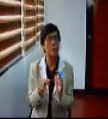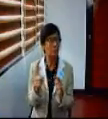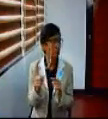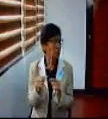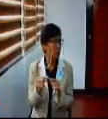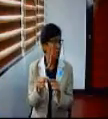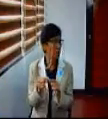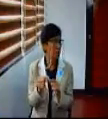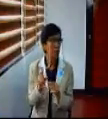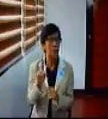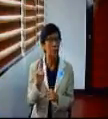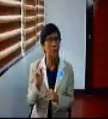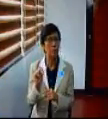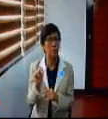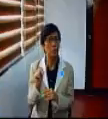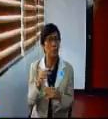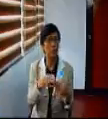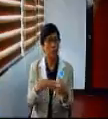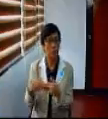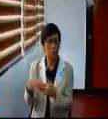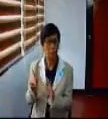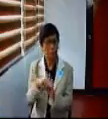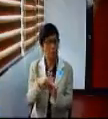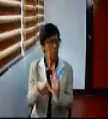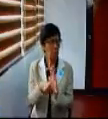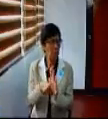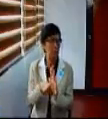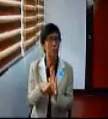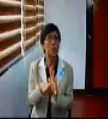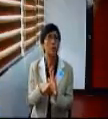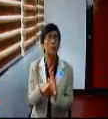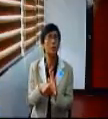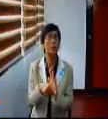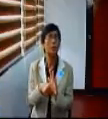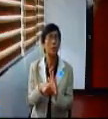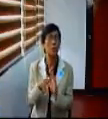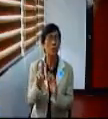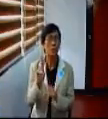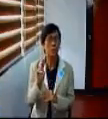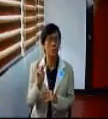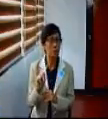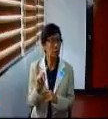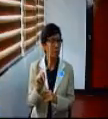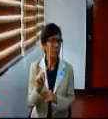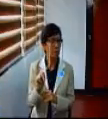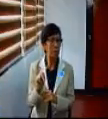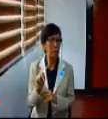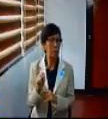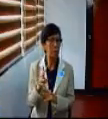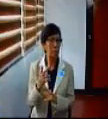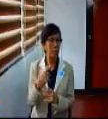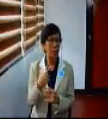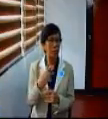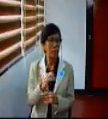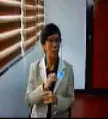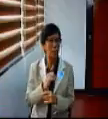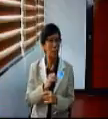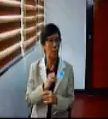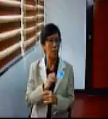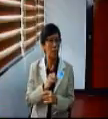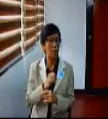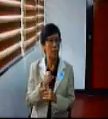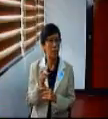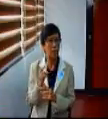the United Nations guiding principles. Now, the United Nations, fairly early on, perhaps as far back